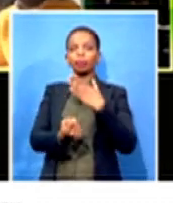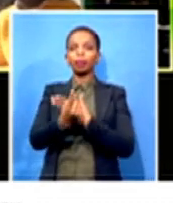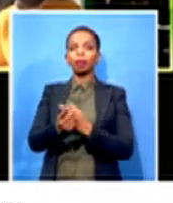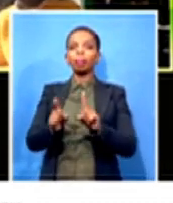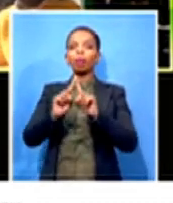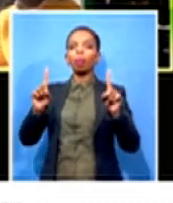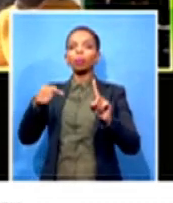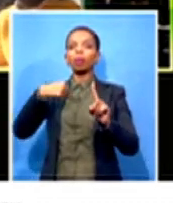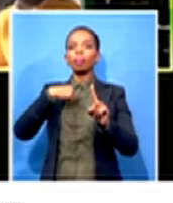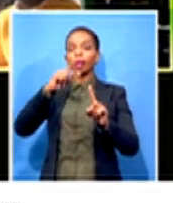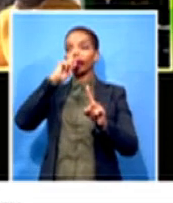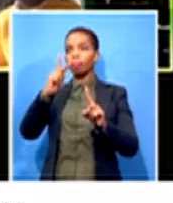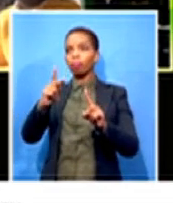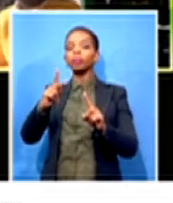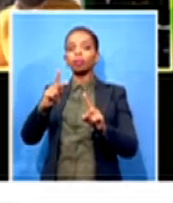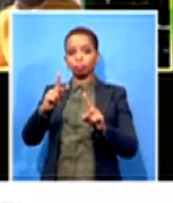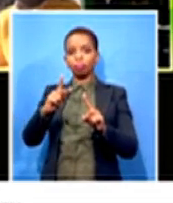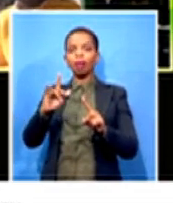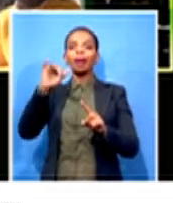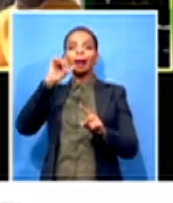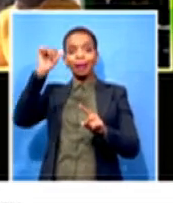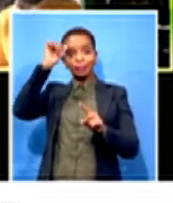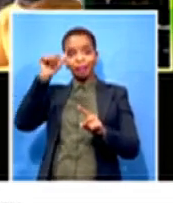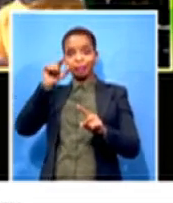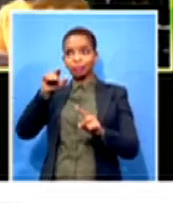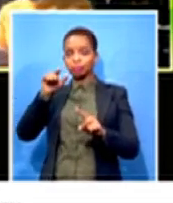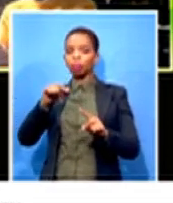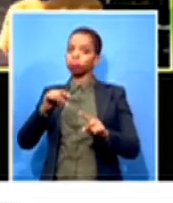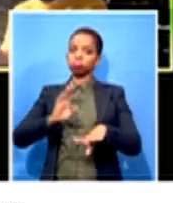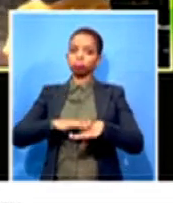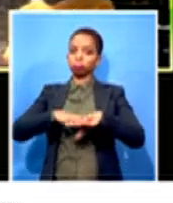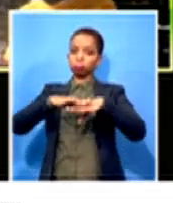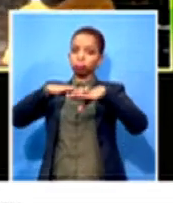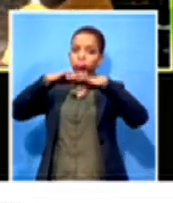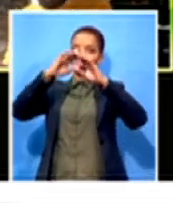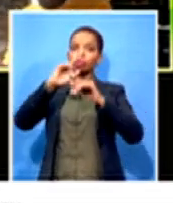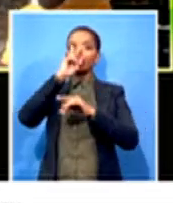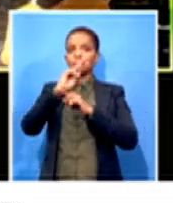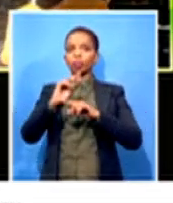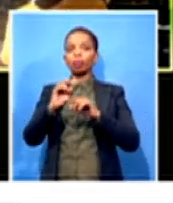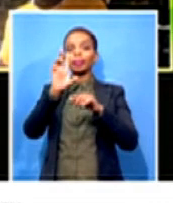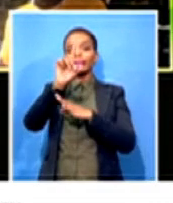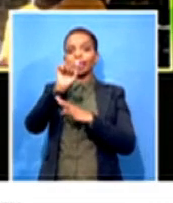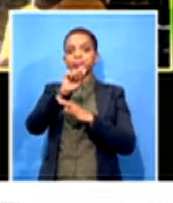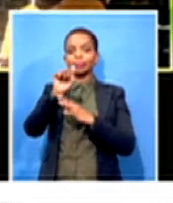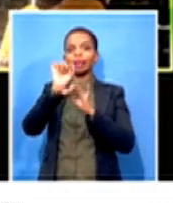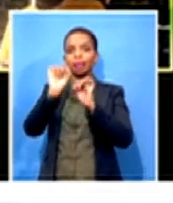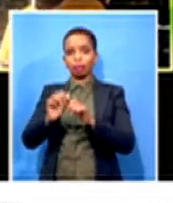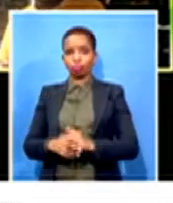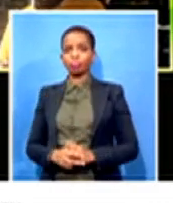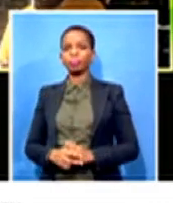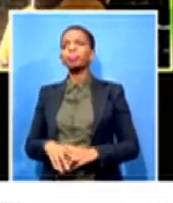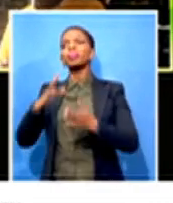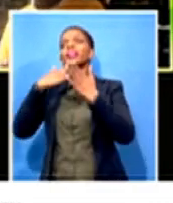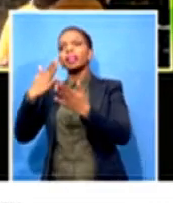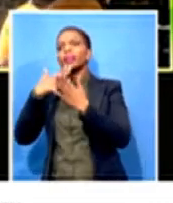very rare, based on this data that you're showing. Yeah. So thanks so much for that presentation. I think we're going to hand over to our next